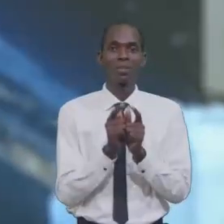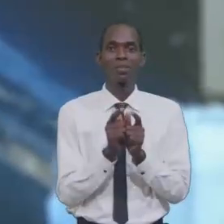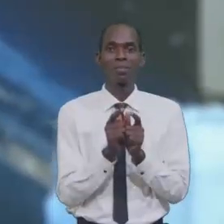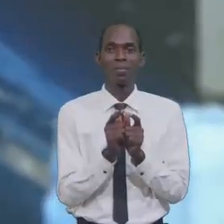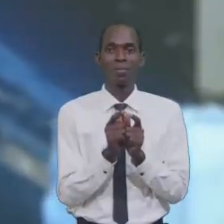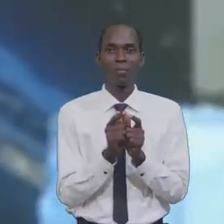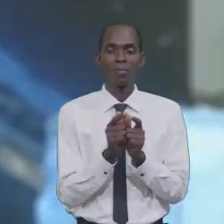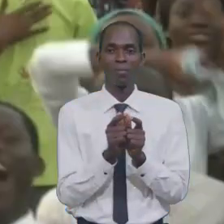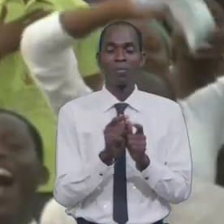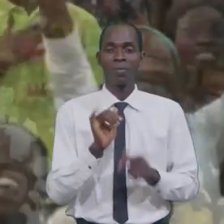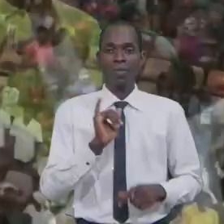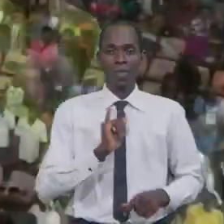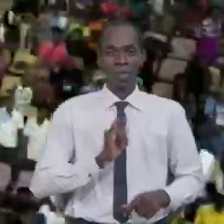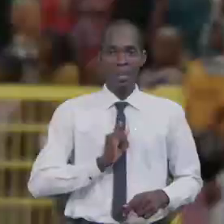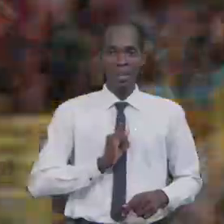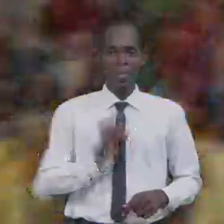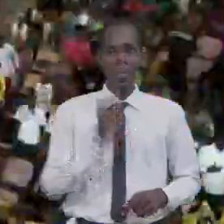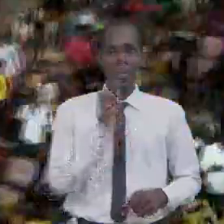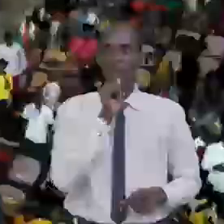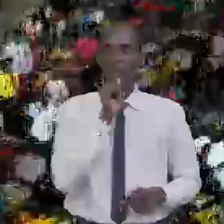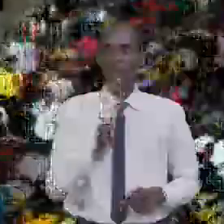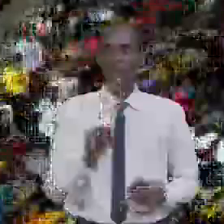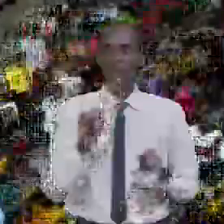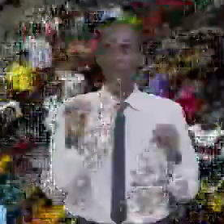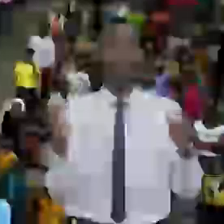I am victorious.